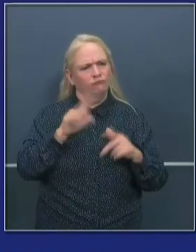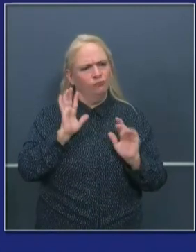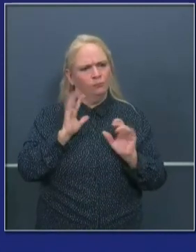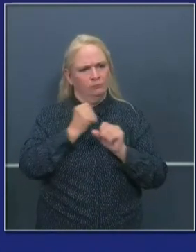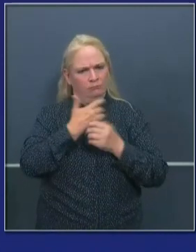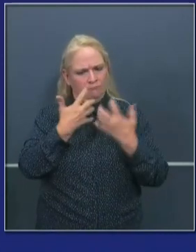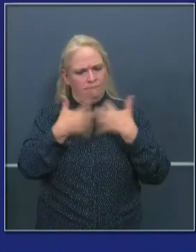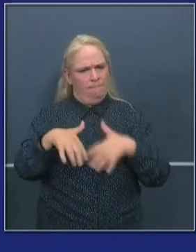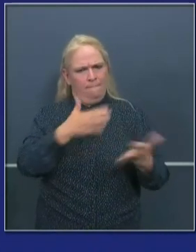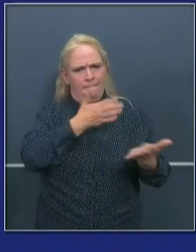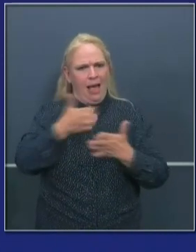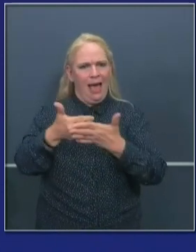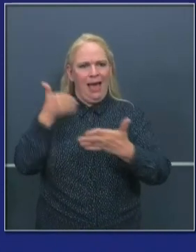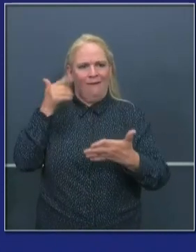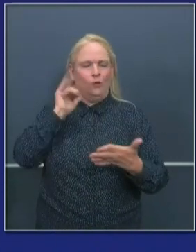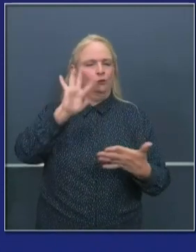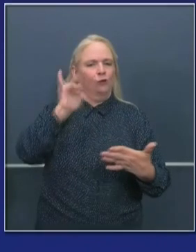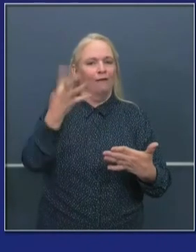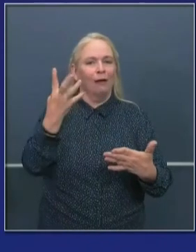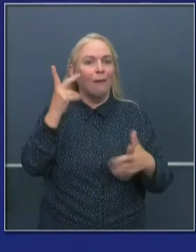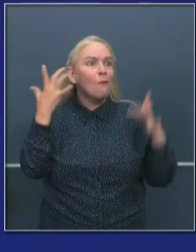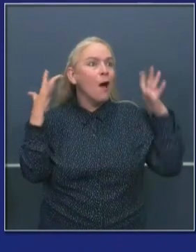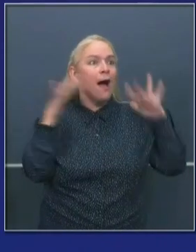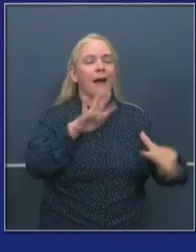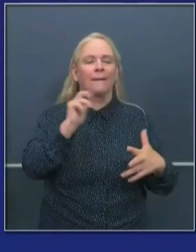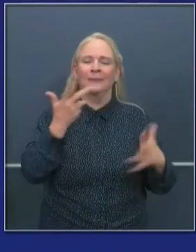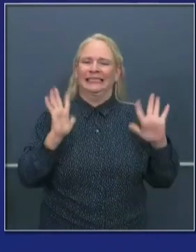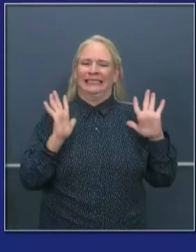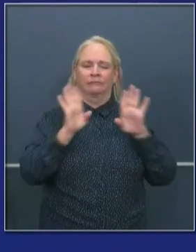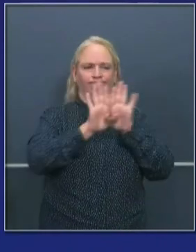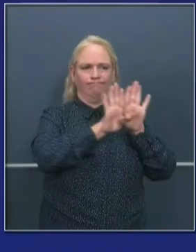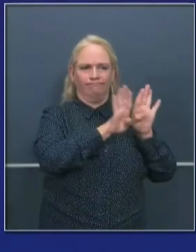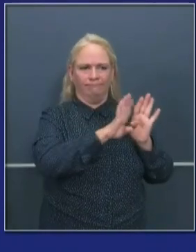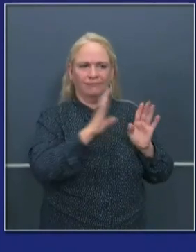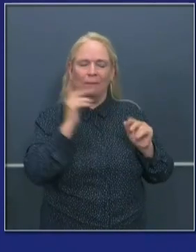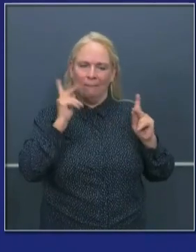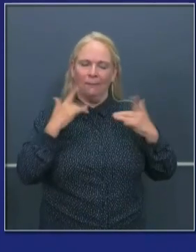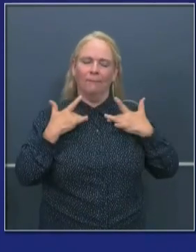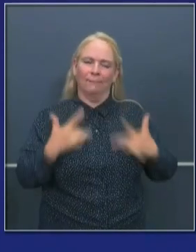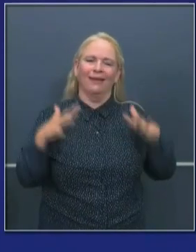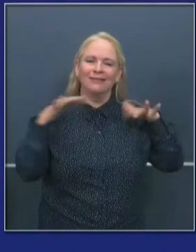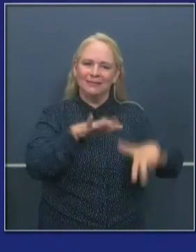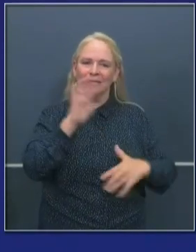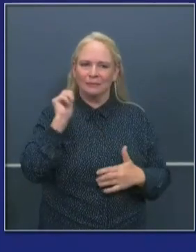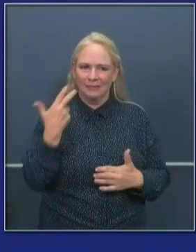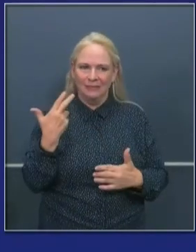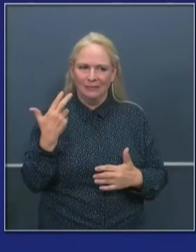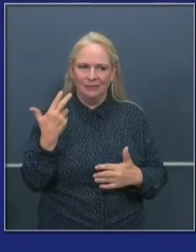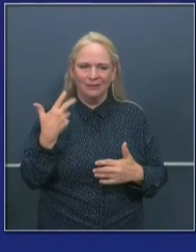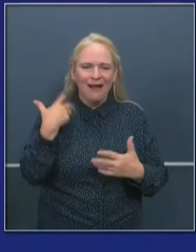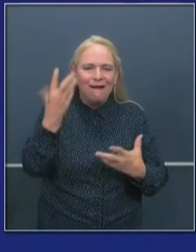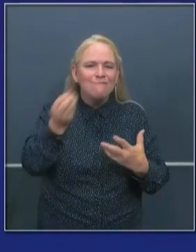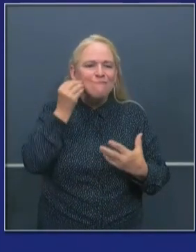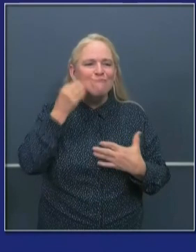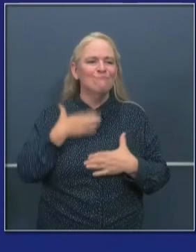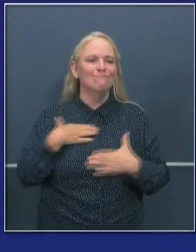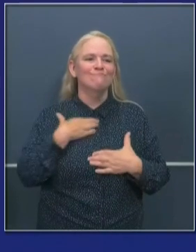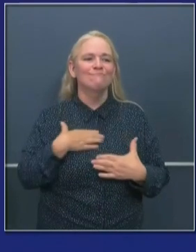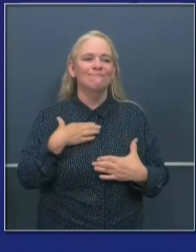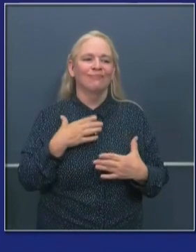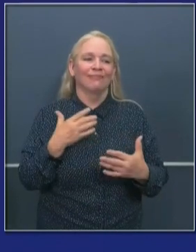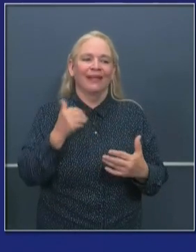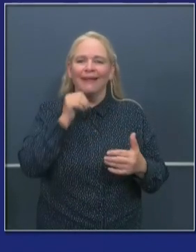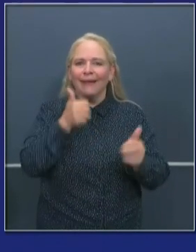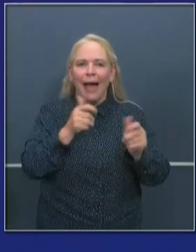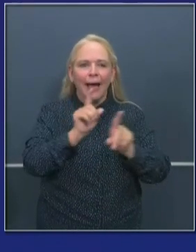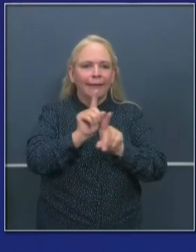kind of concern that many of us have about people gathering, mixing outside of their household, not practicing physical distancing, not